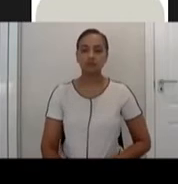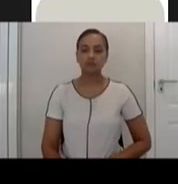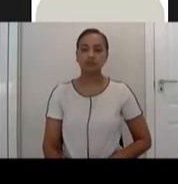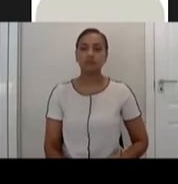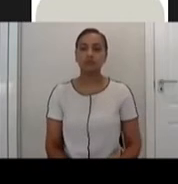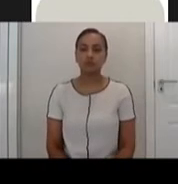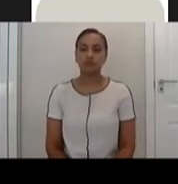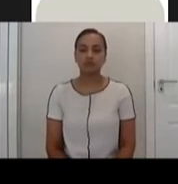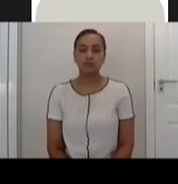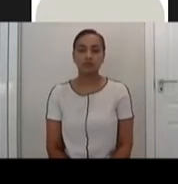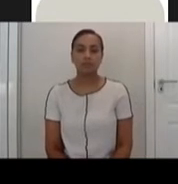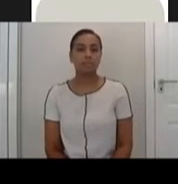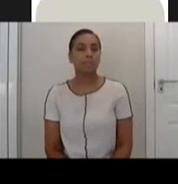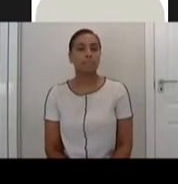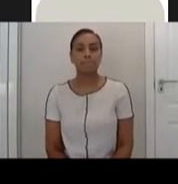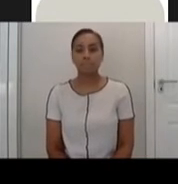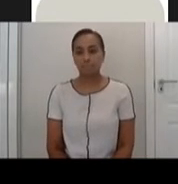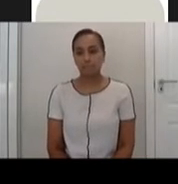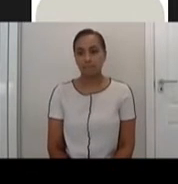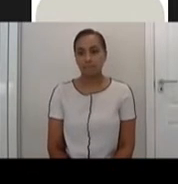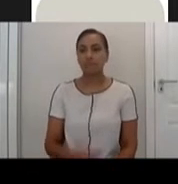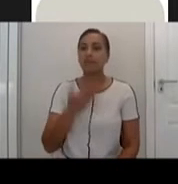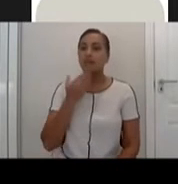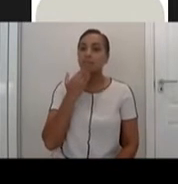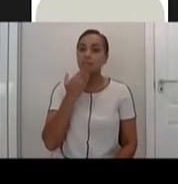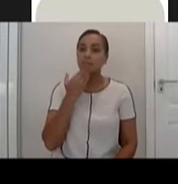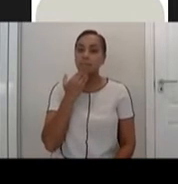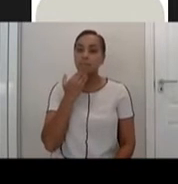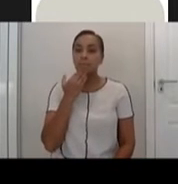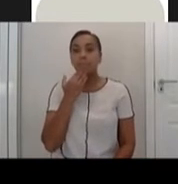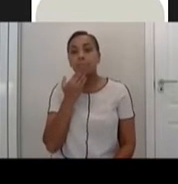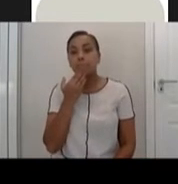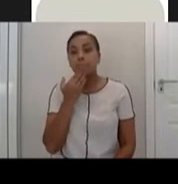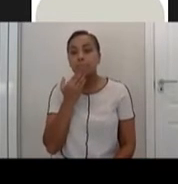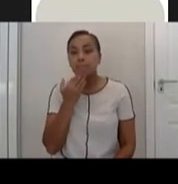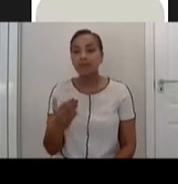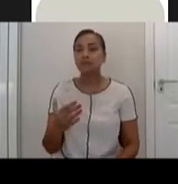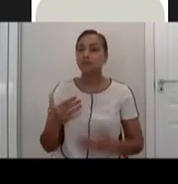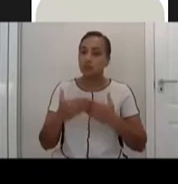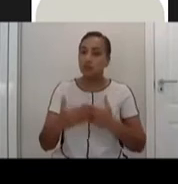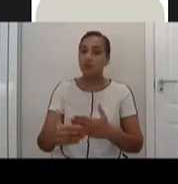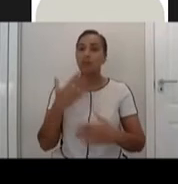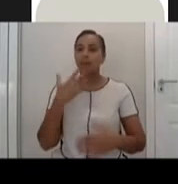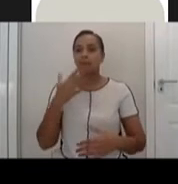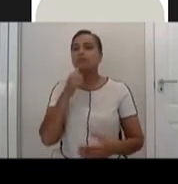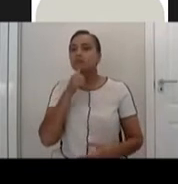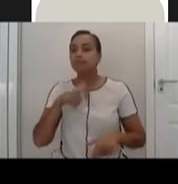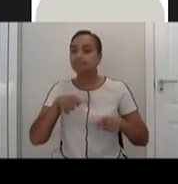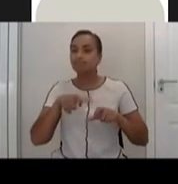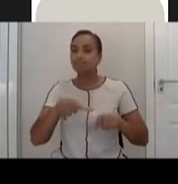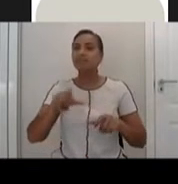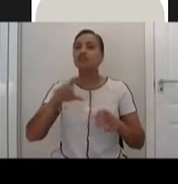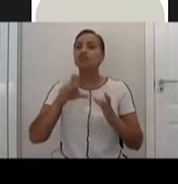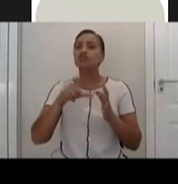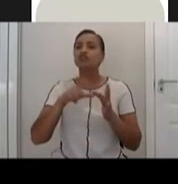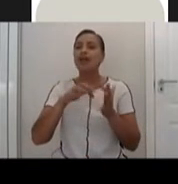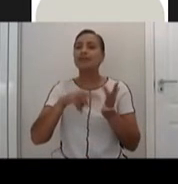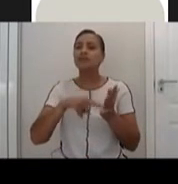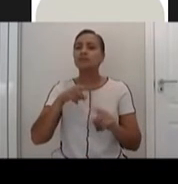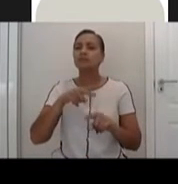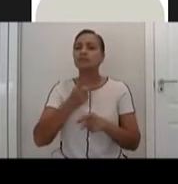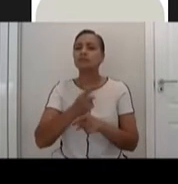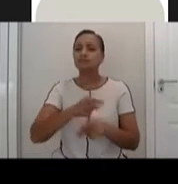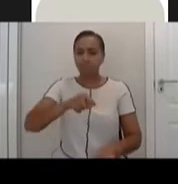going to move us on. Just again, please keep using the chat, even if we don't pick up every point on there. Note it's recorded, and that we will follow